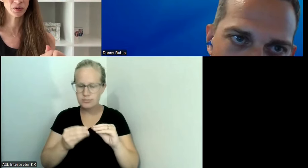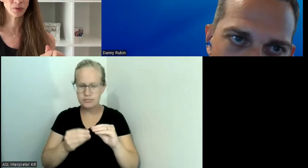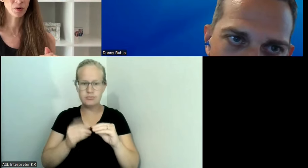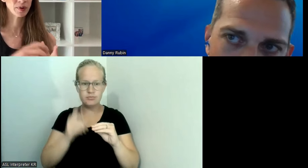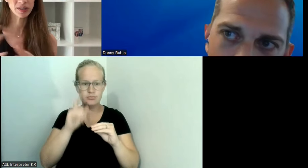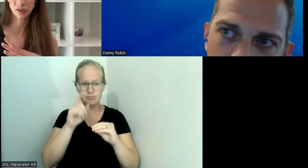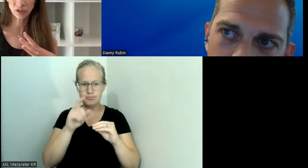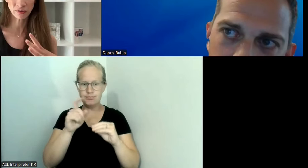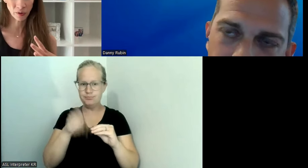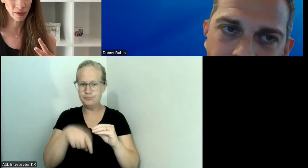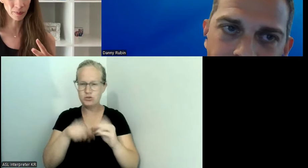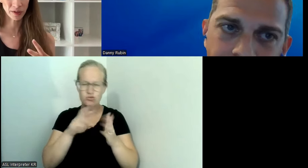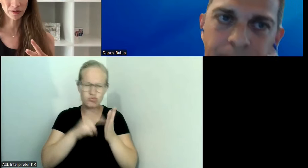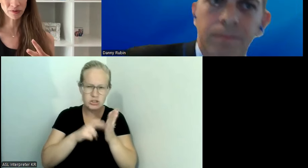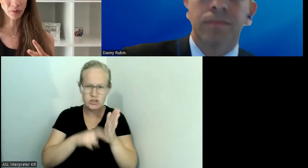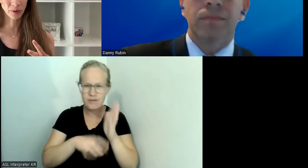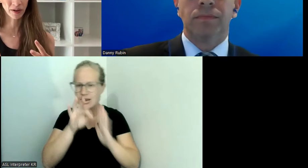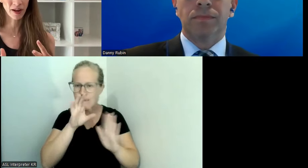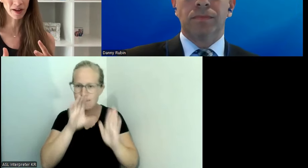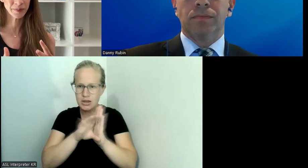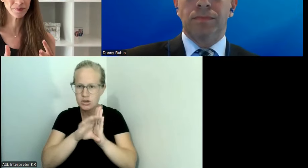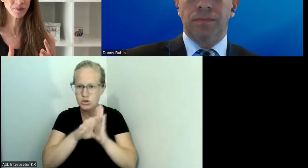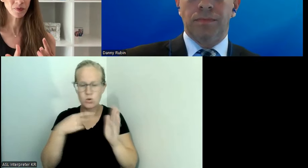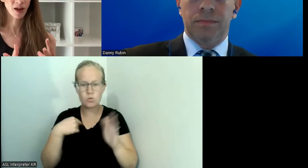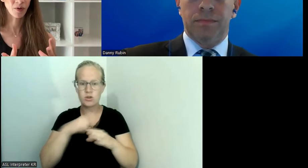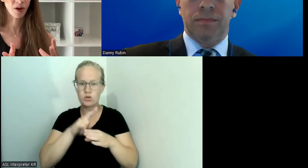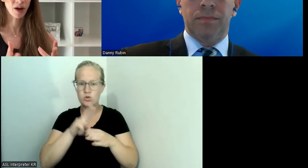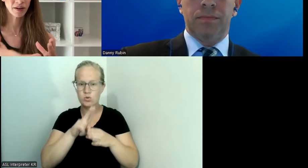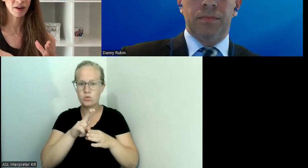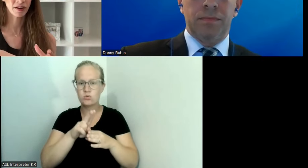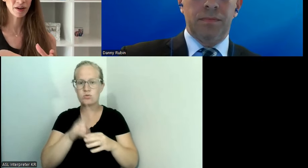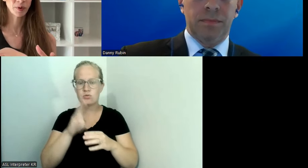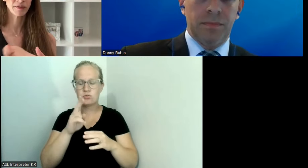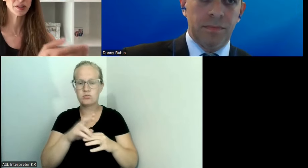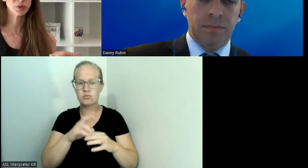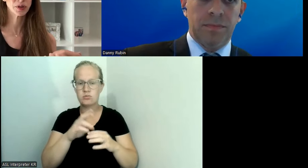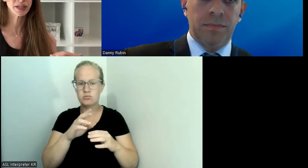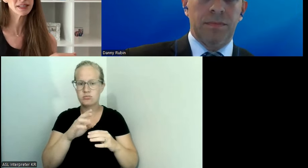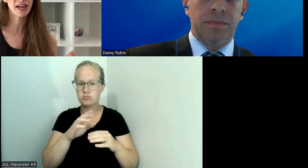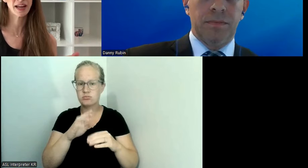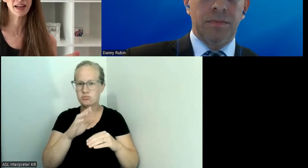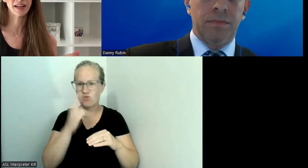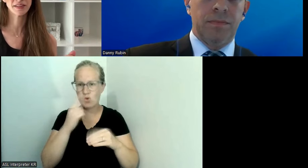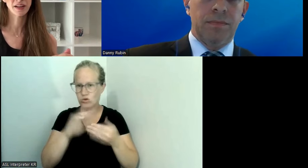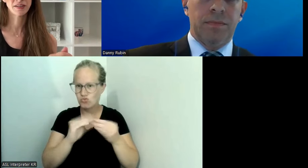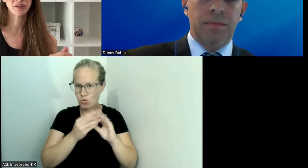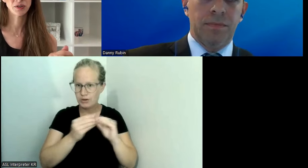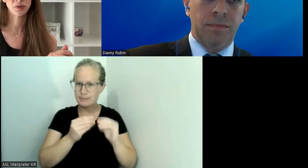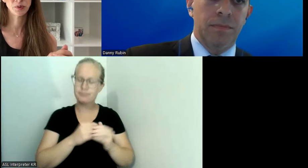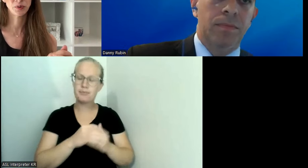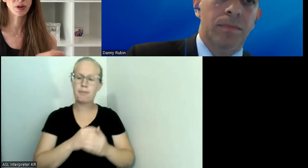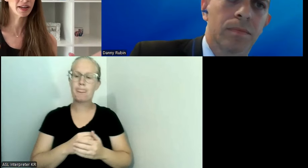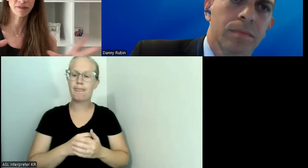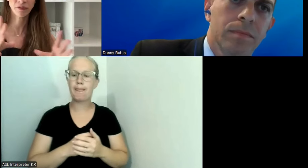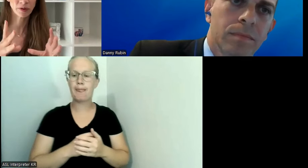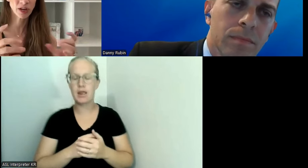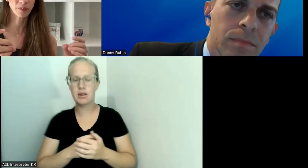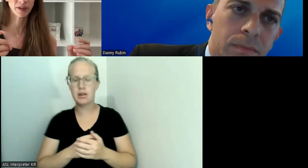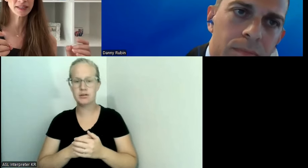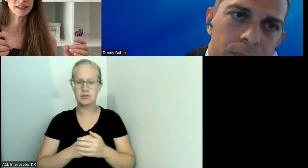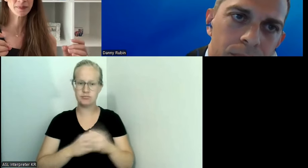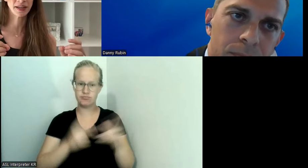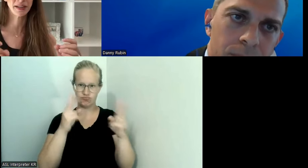need to research a photo that we use for, um, on, uh, on one of our stories and to cut it